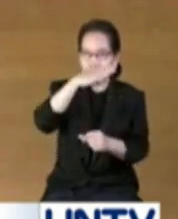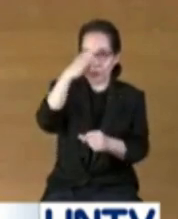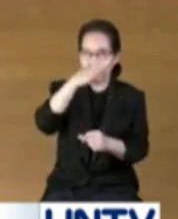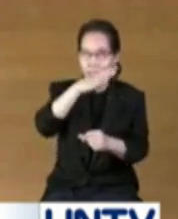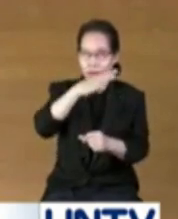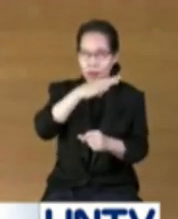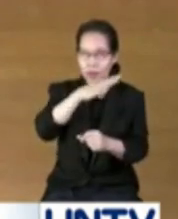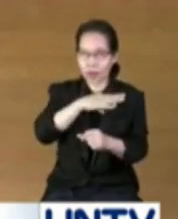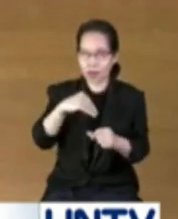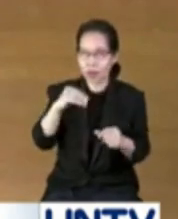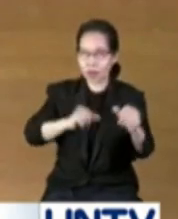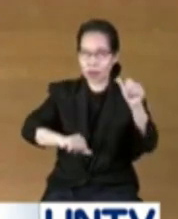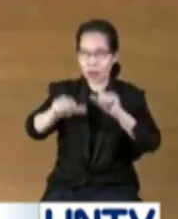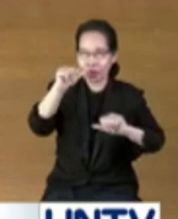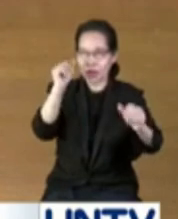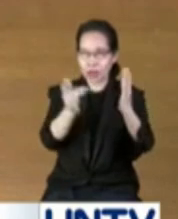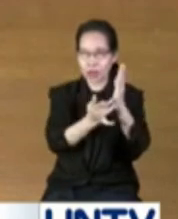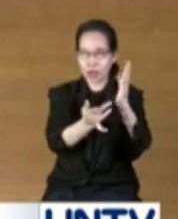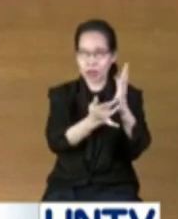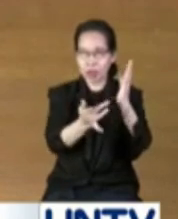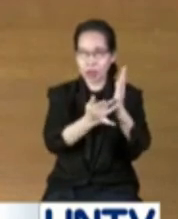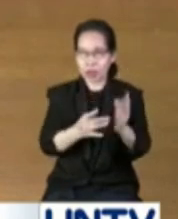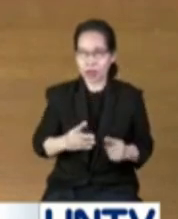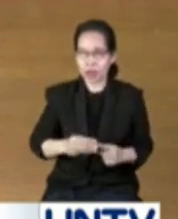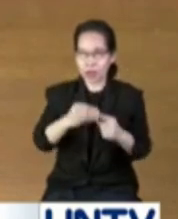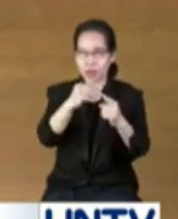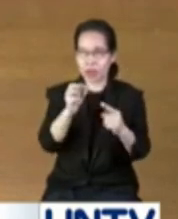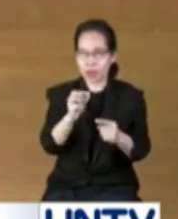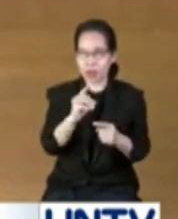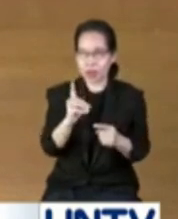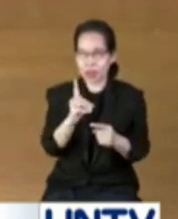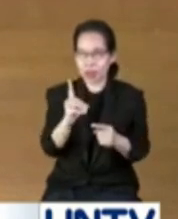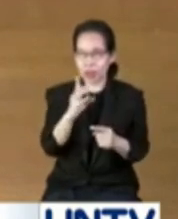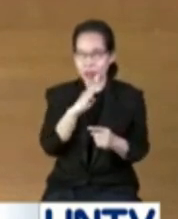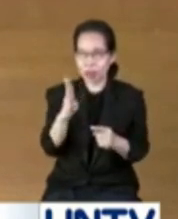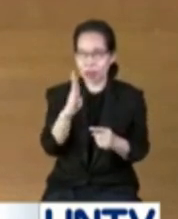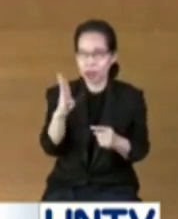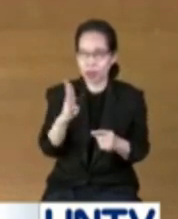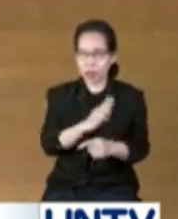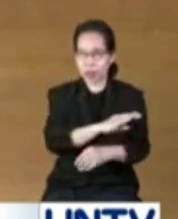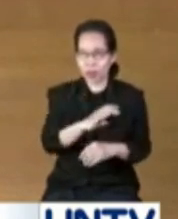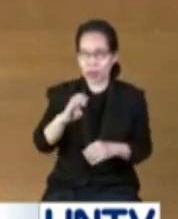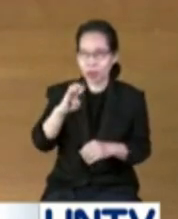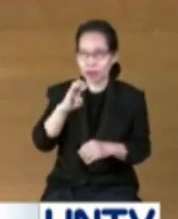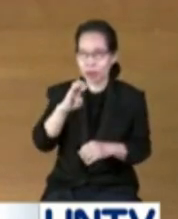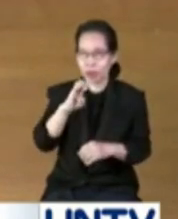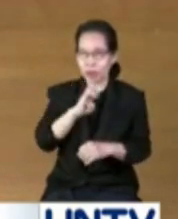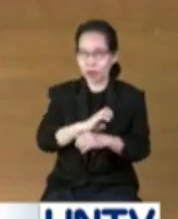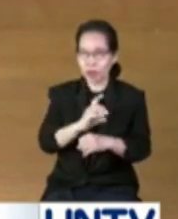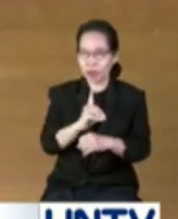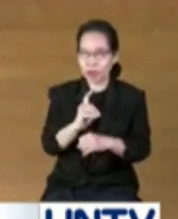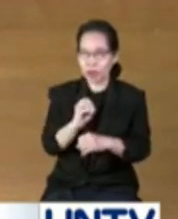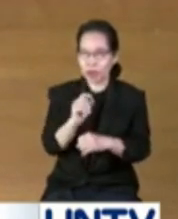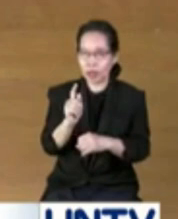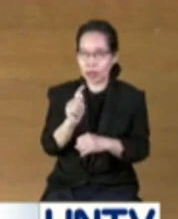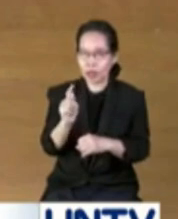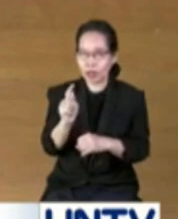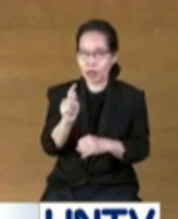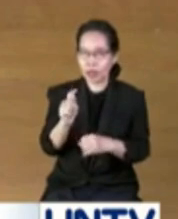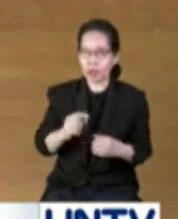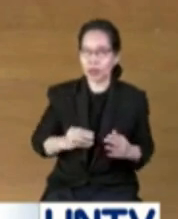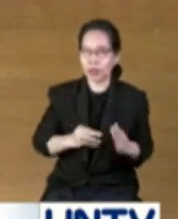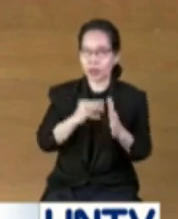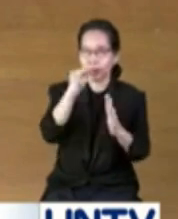Science and technology, especially R&D, will be at its foundation. The DOST leads the development of our capabilities